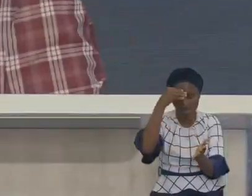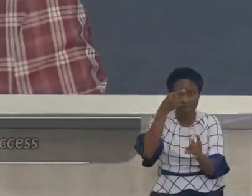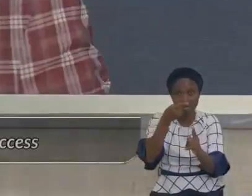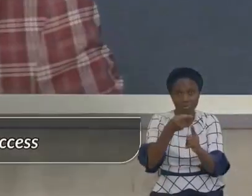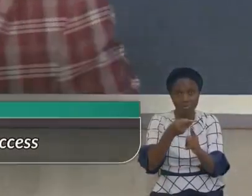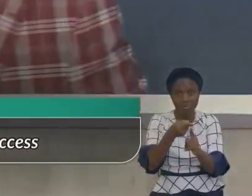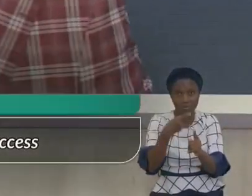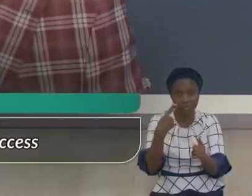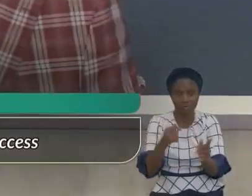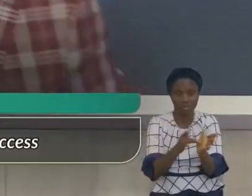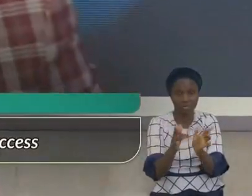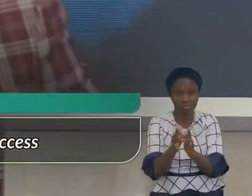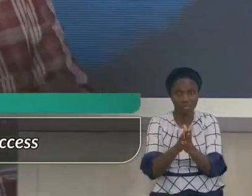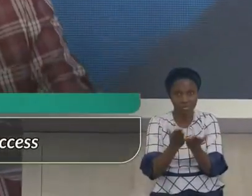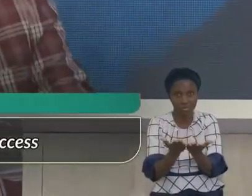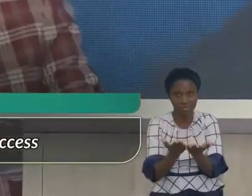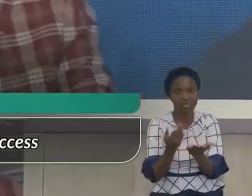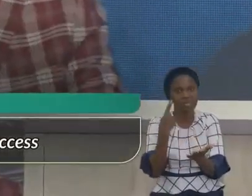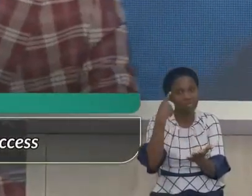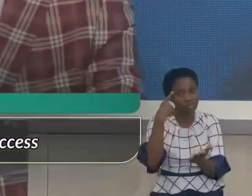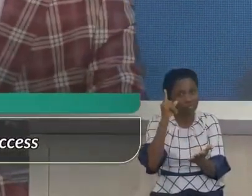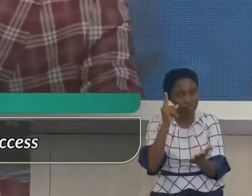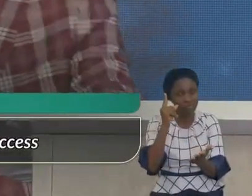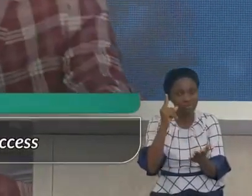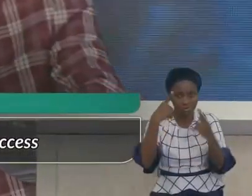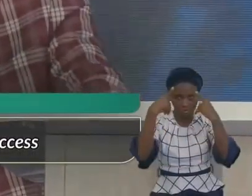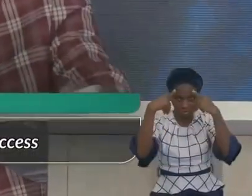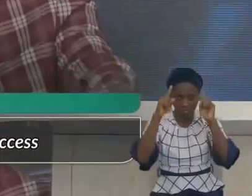When you learn from the scriptures,